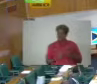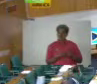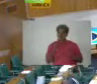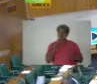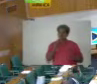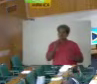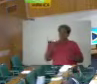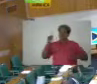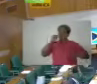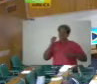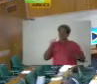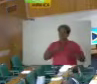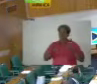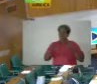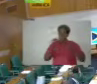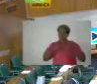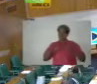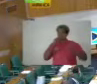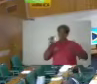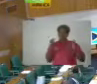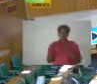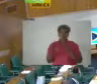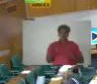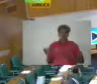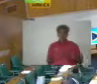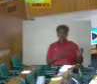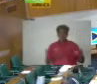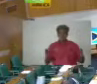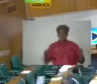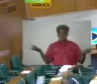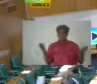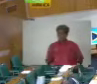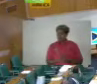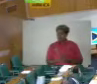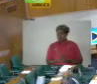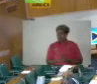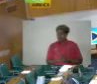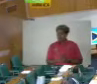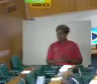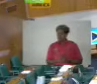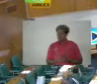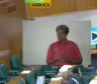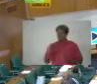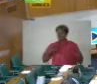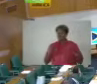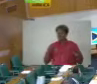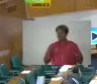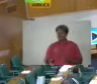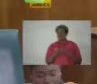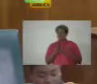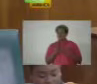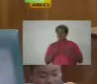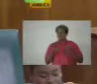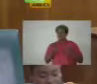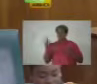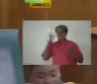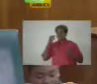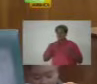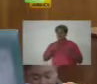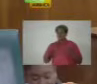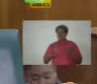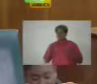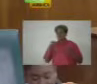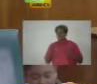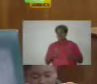tools for trade was not in their manifesto. We're still on the appropriation bill because these are being